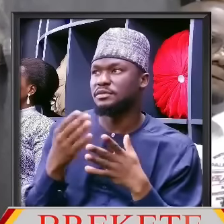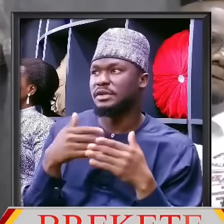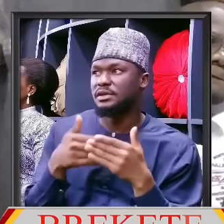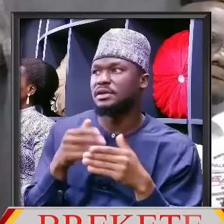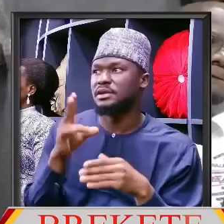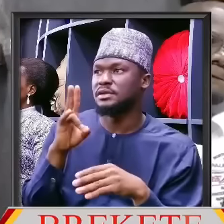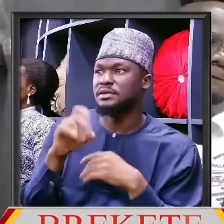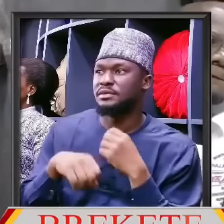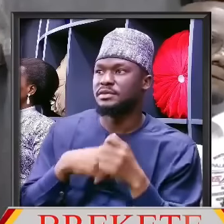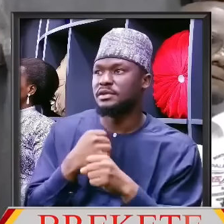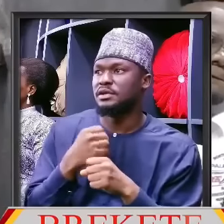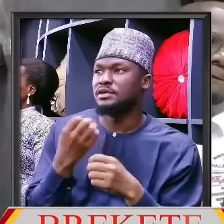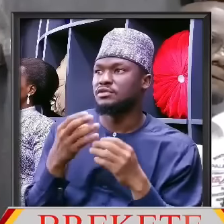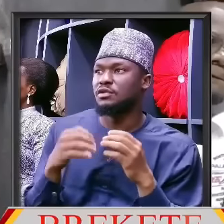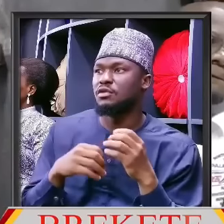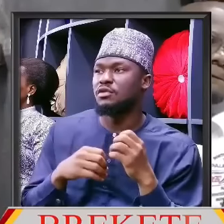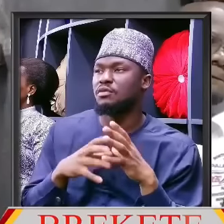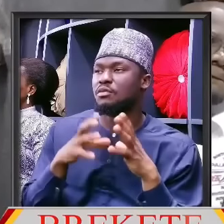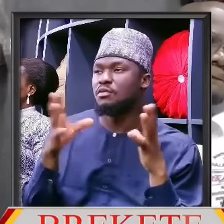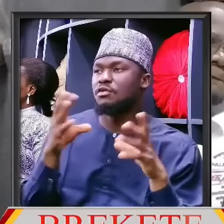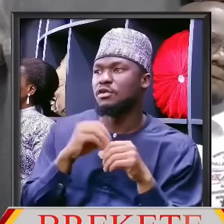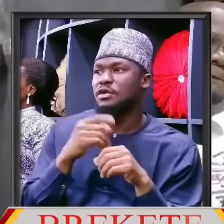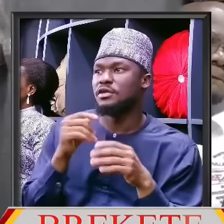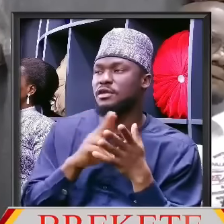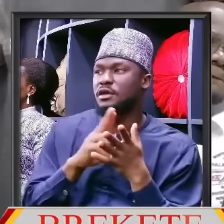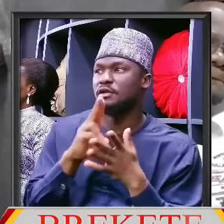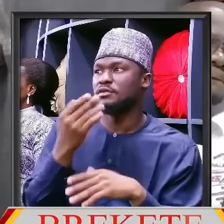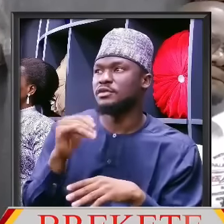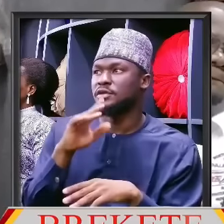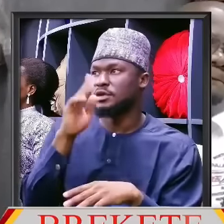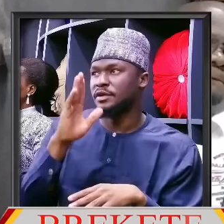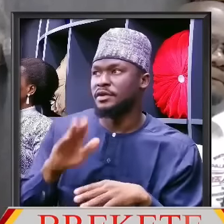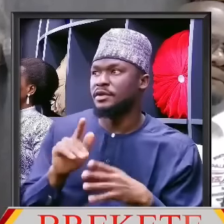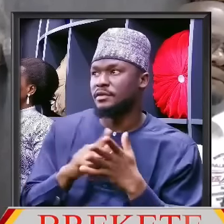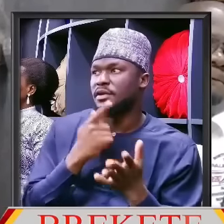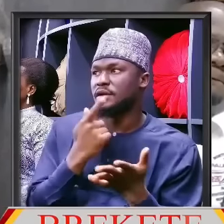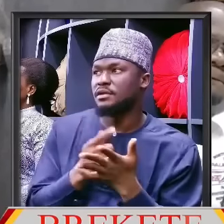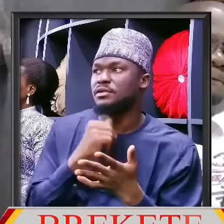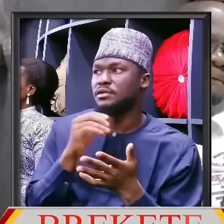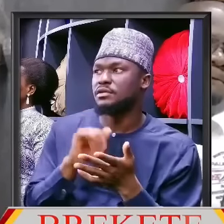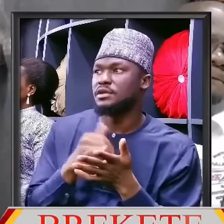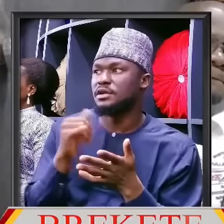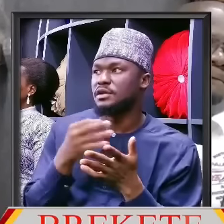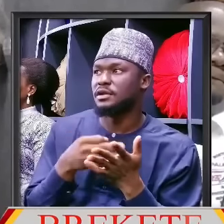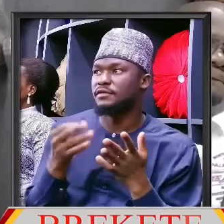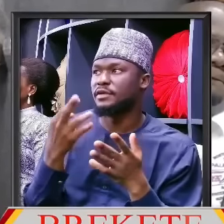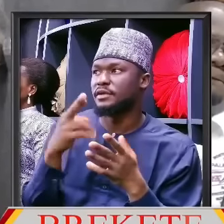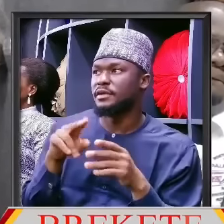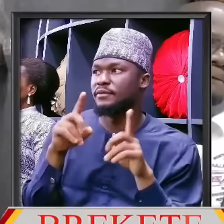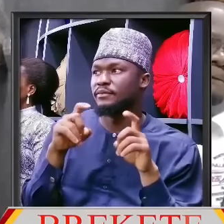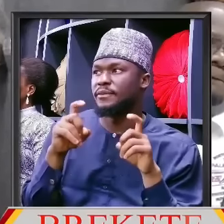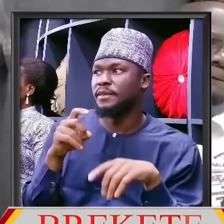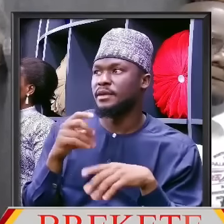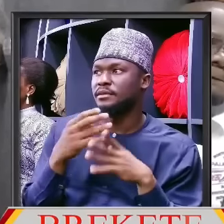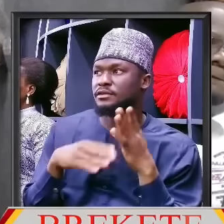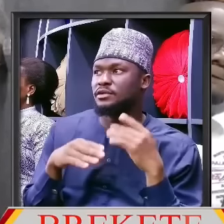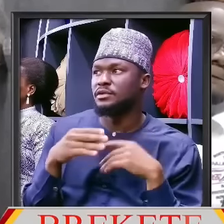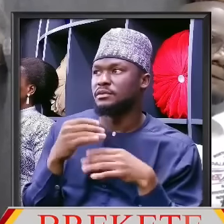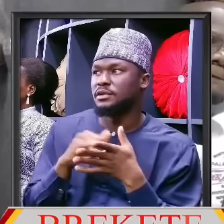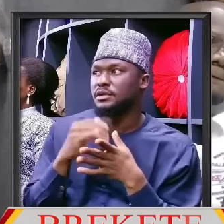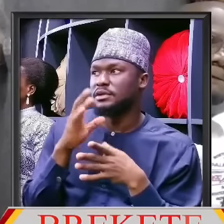about 7 years or more in the university. They never graduate, and nobody say then they failed their exams. Some